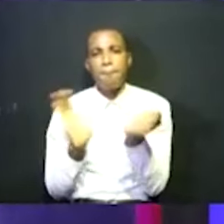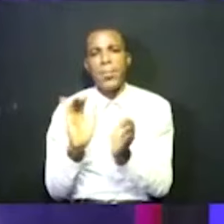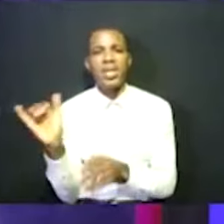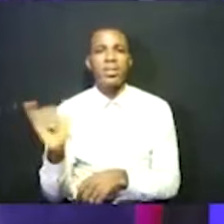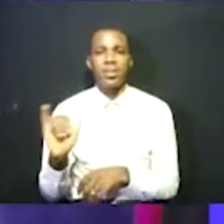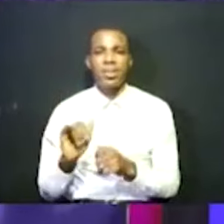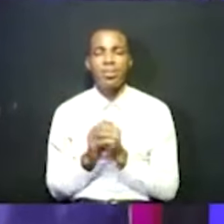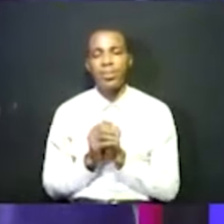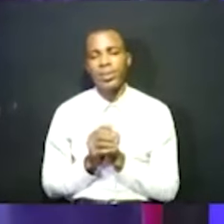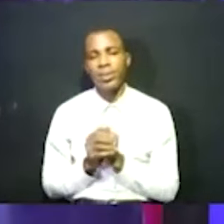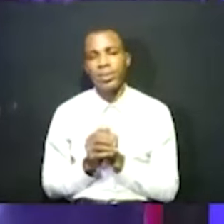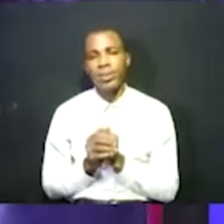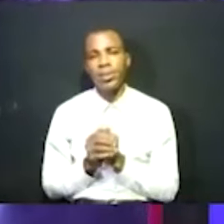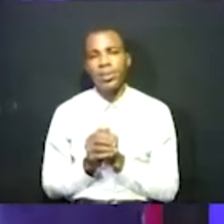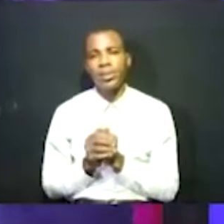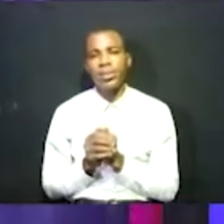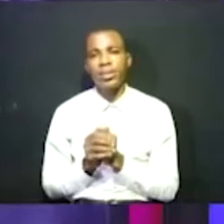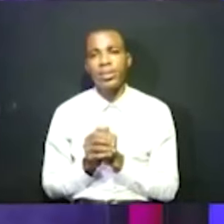all these